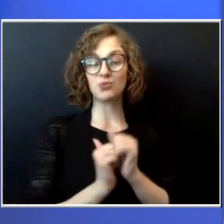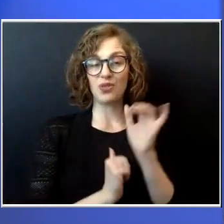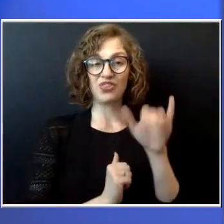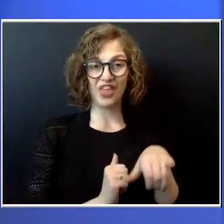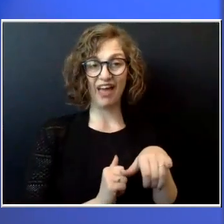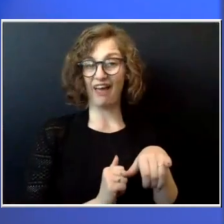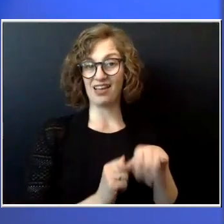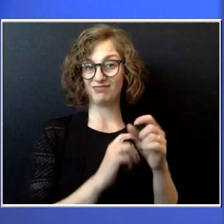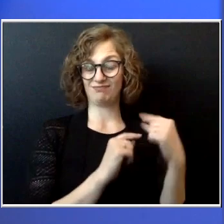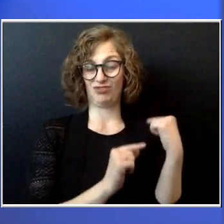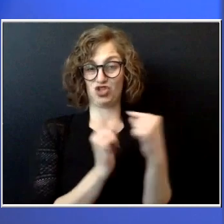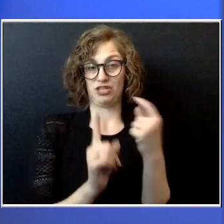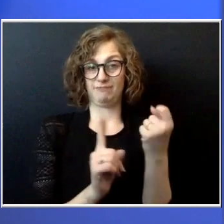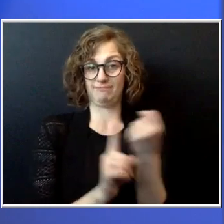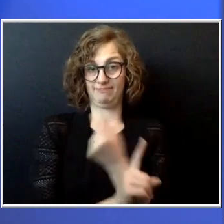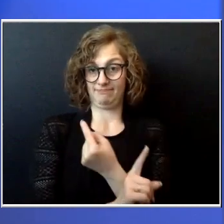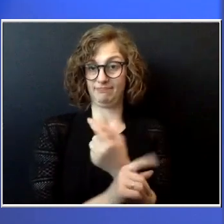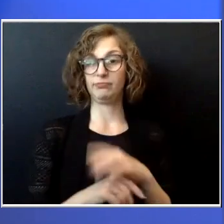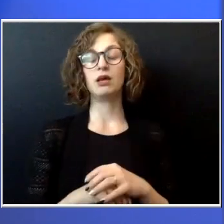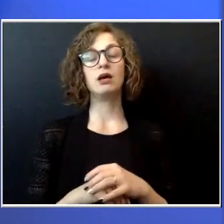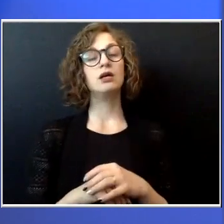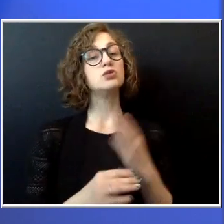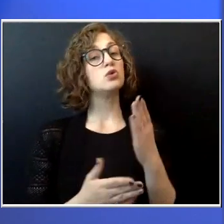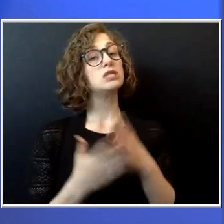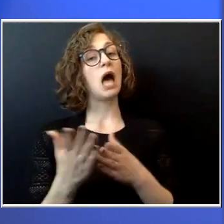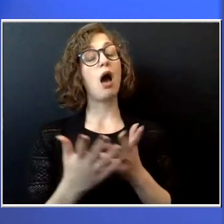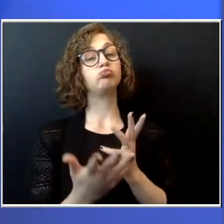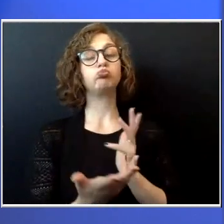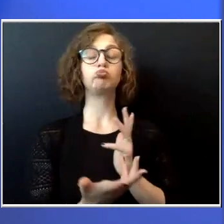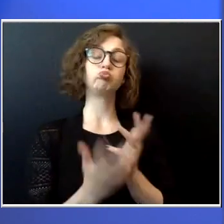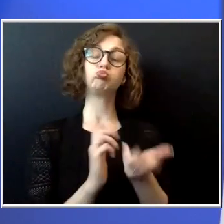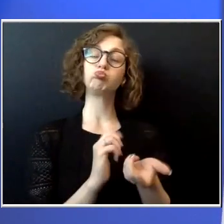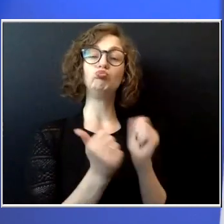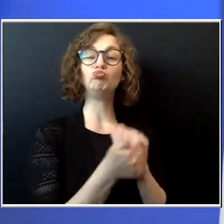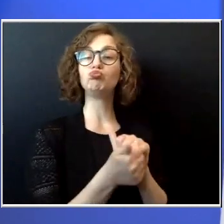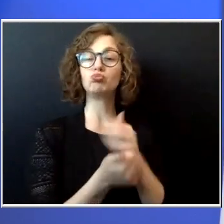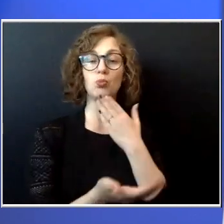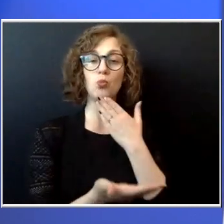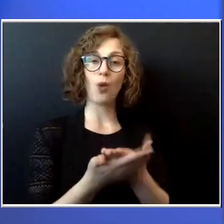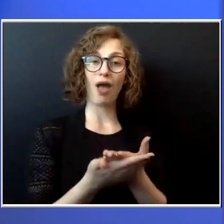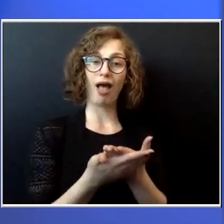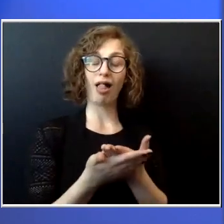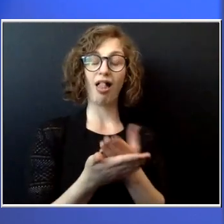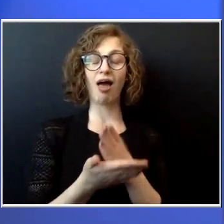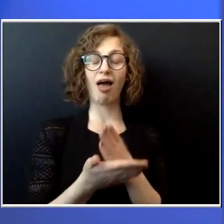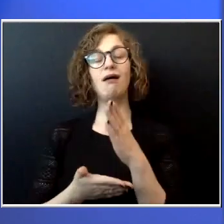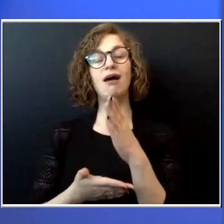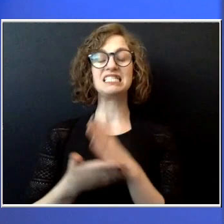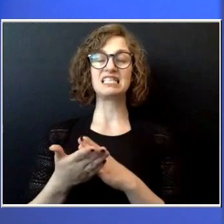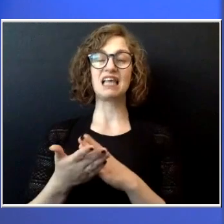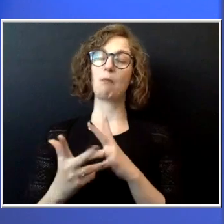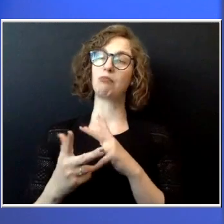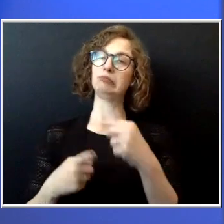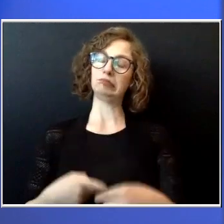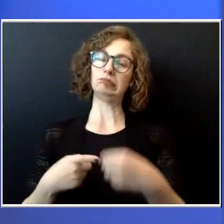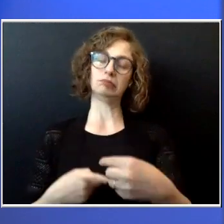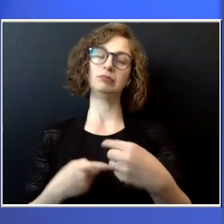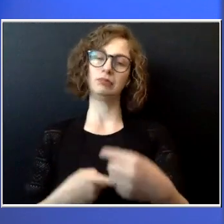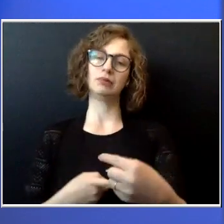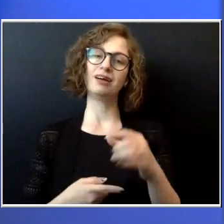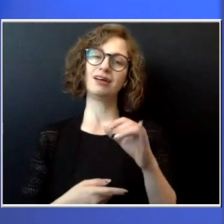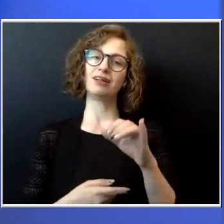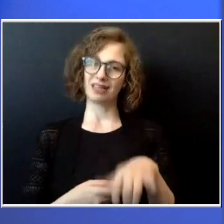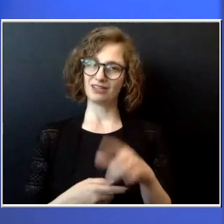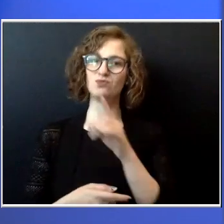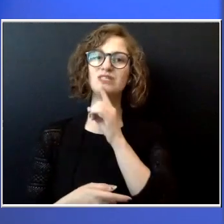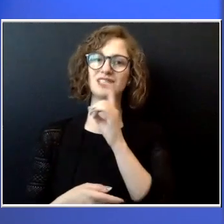and those that struggle. So that's where I would like to say the counseling part of genetics comes in, where we really